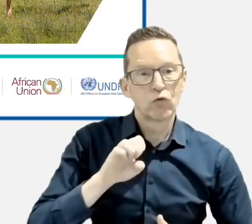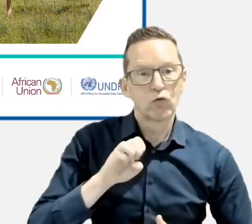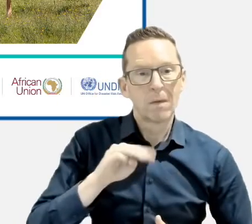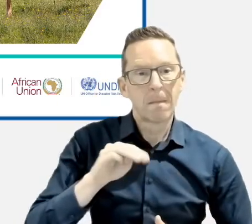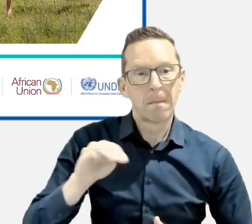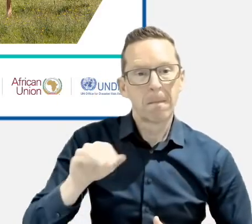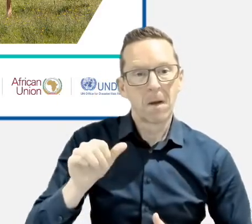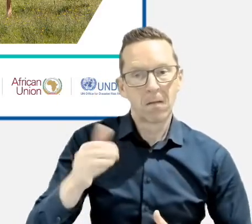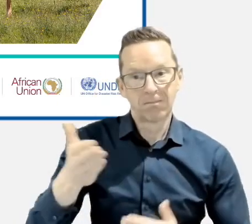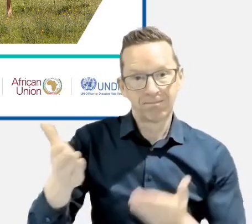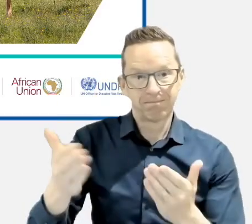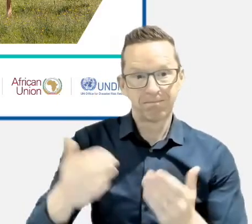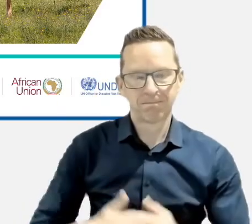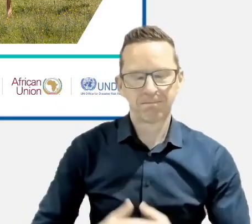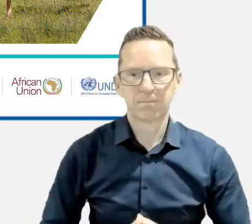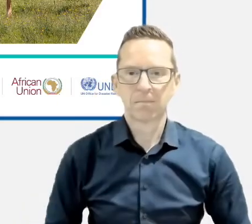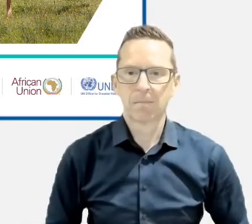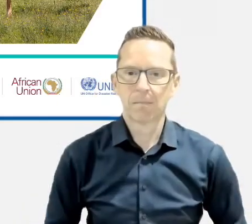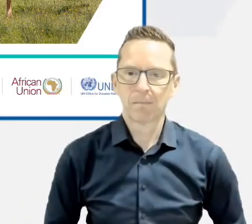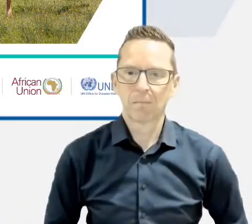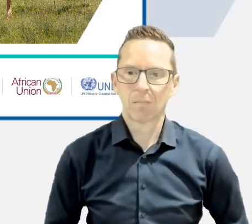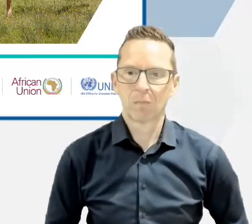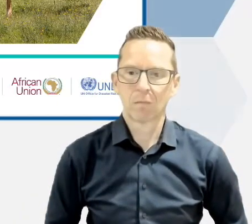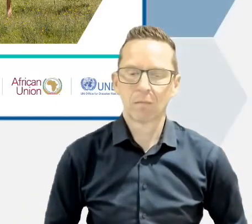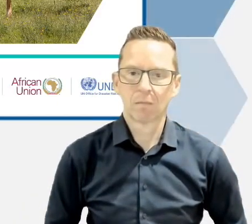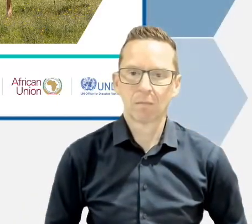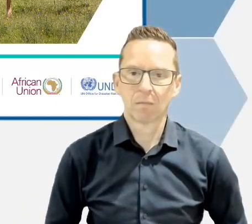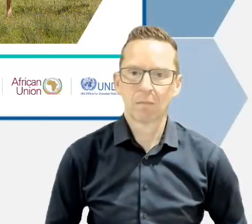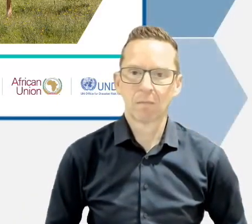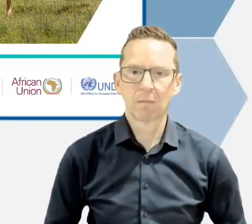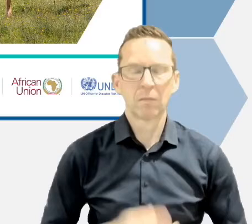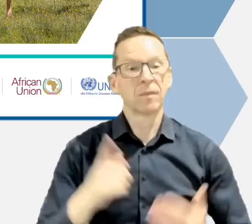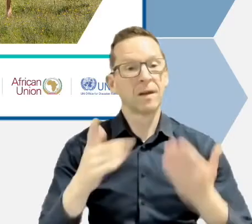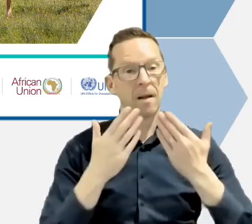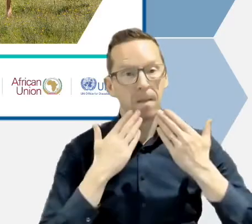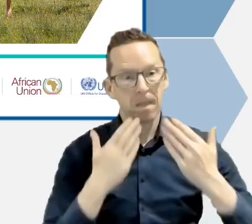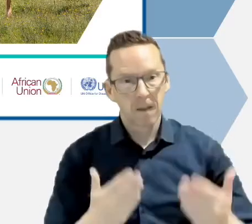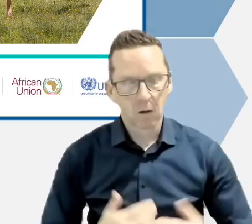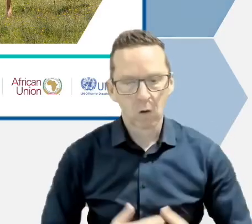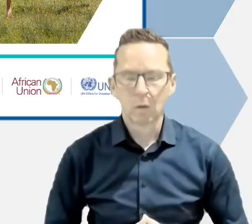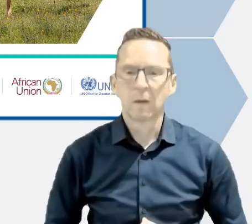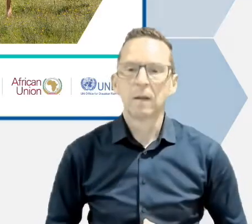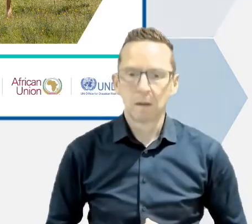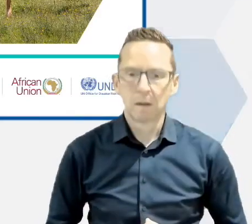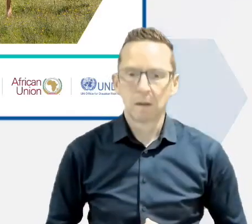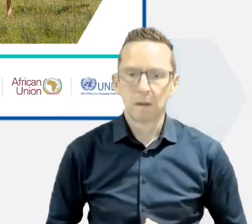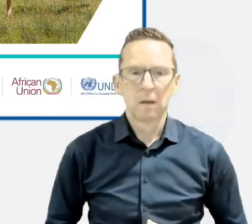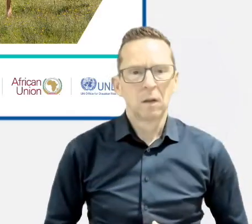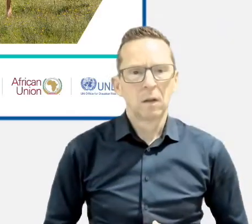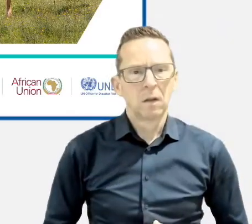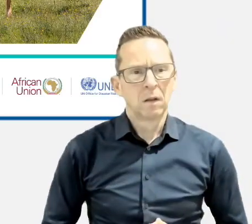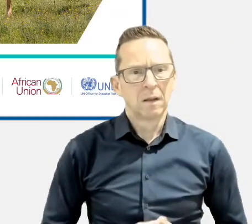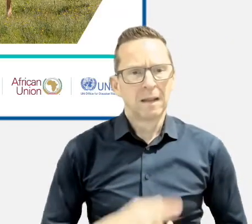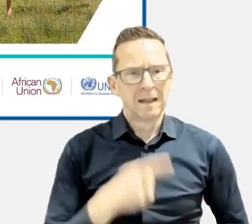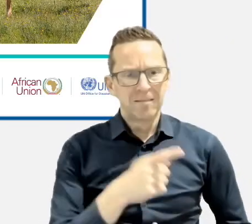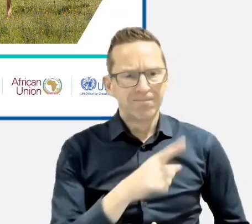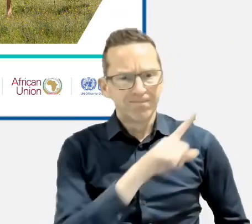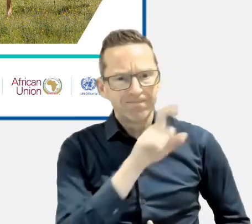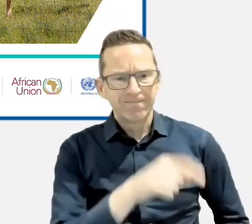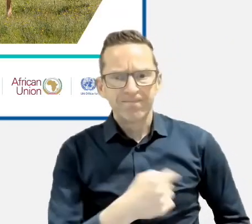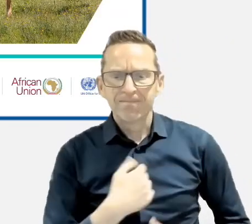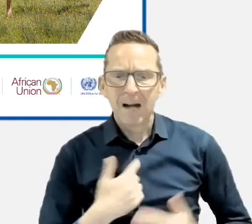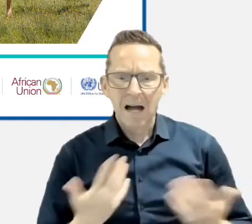Thank you so much, Chair. So as you have asked me, I want to speak to what data do humanitarians